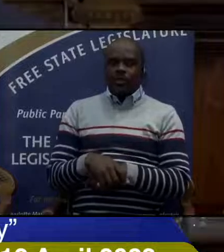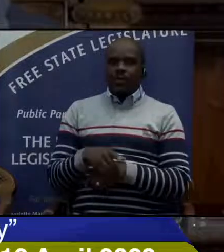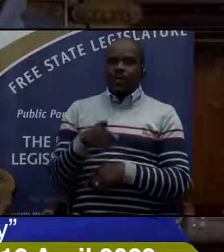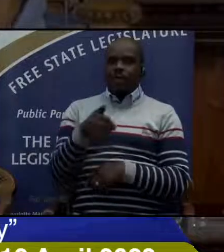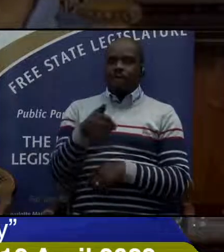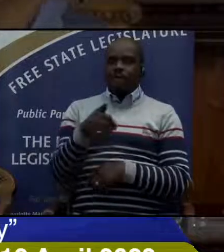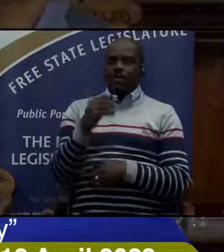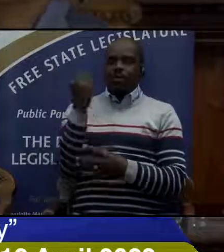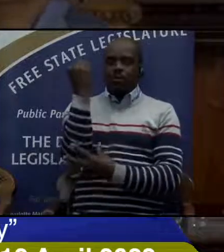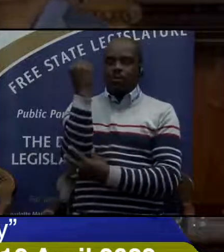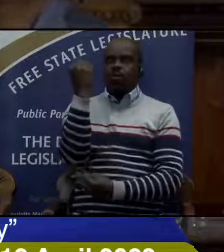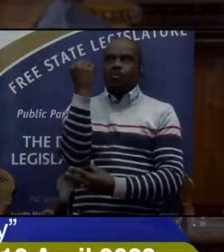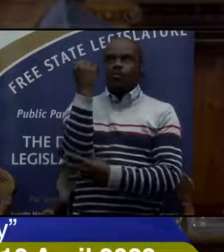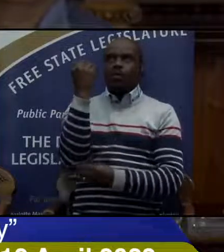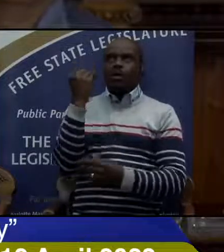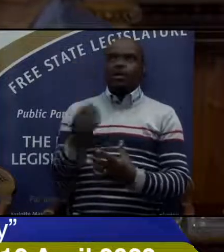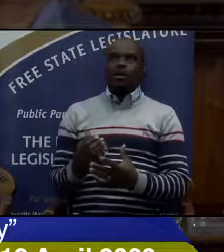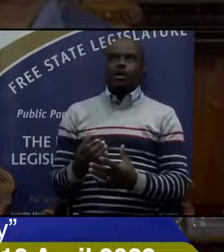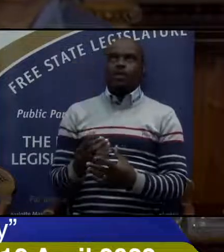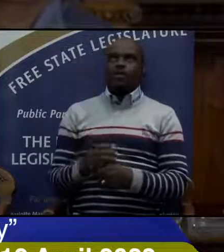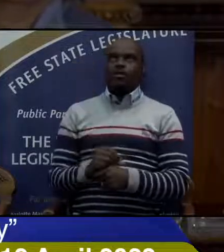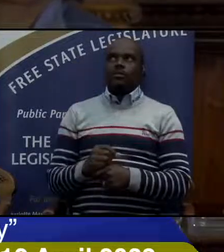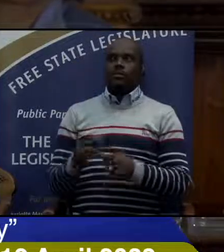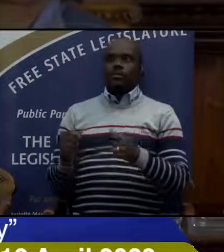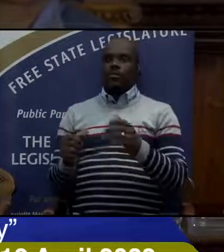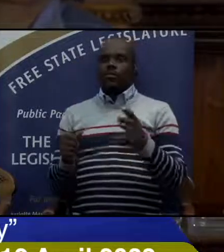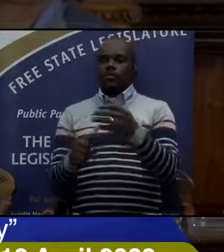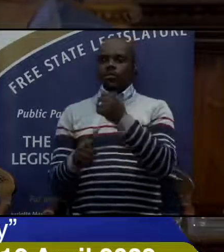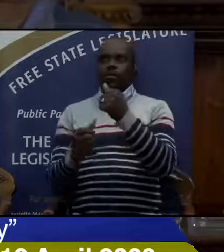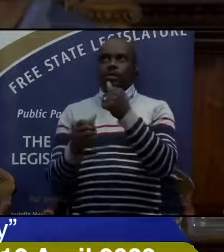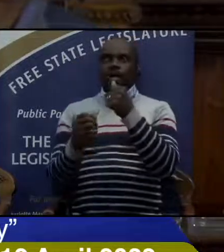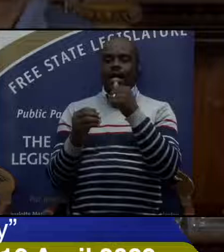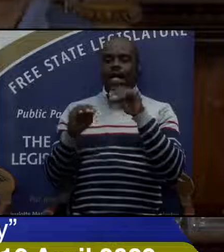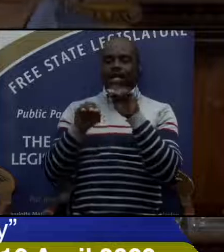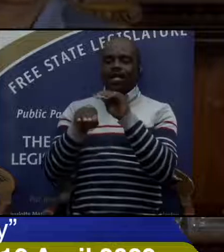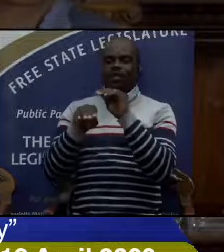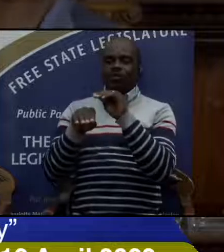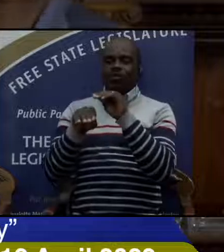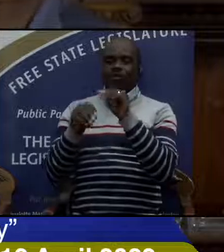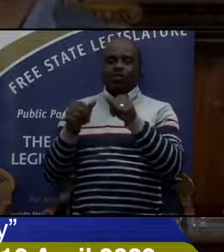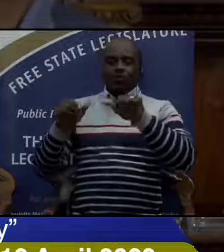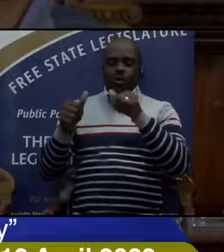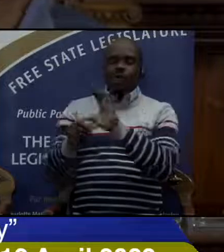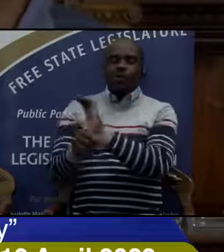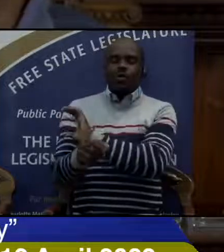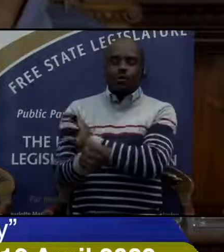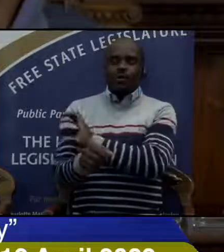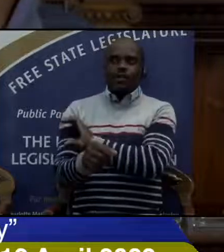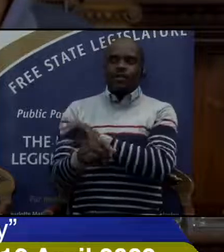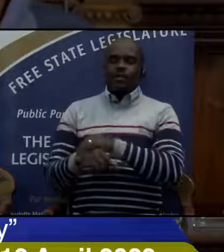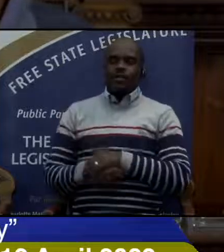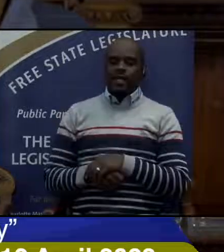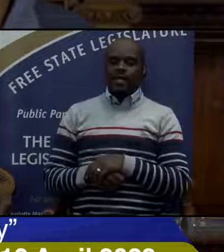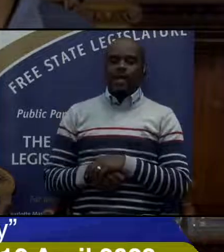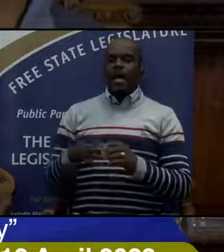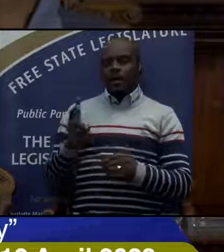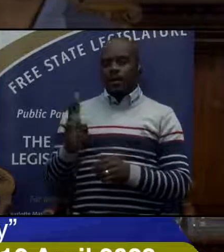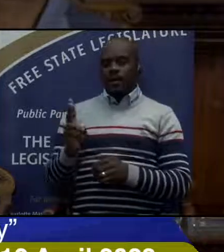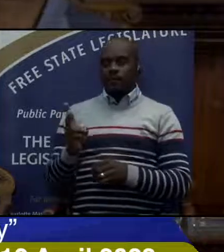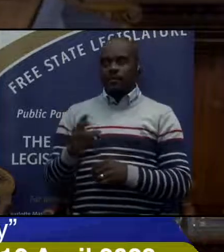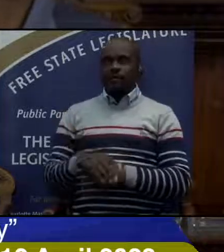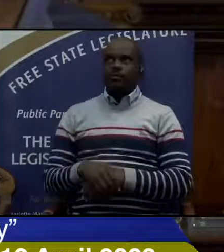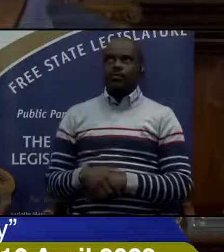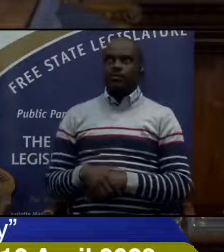free education and equality education, etc. Also,